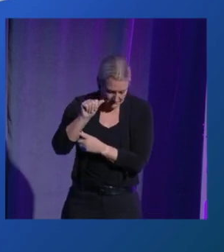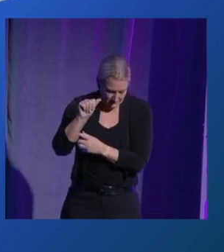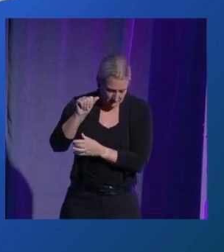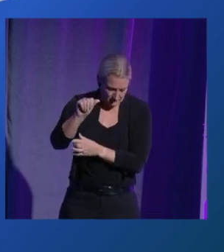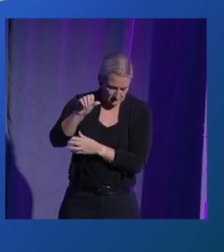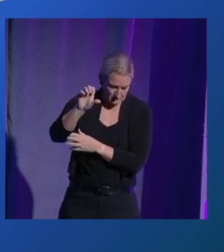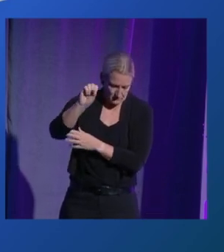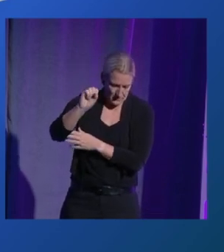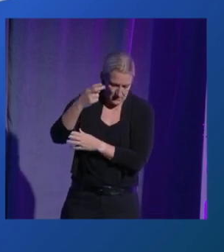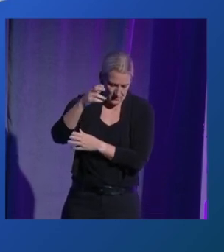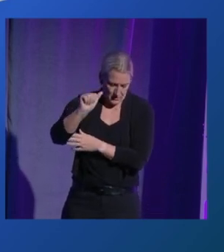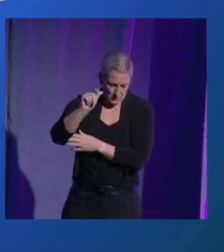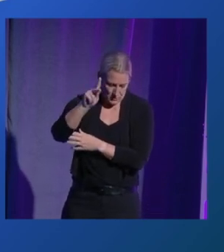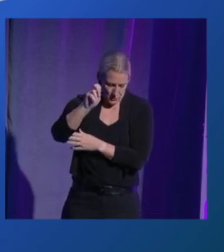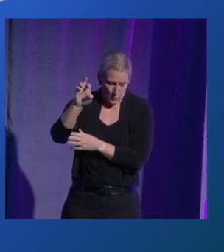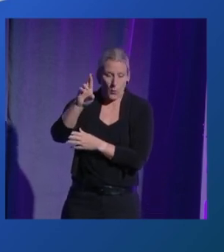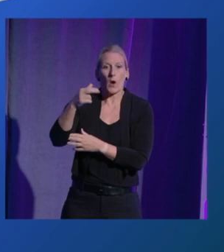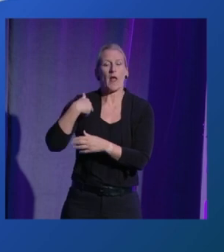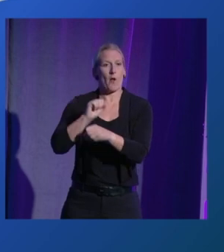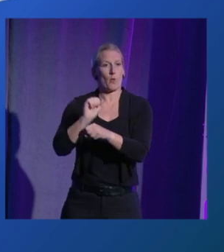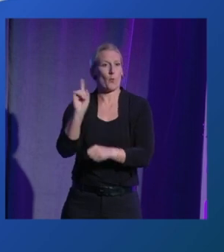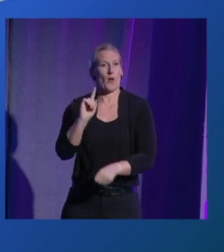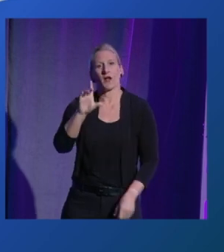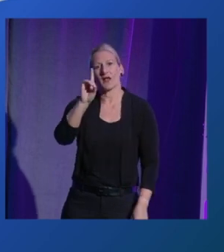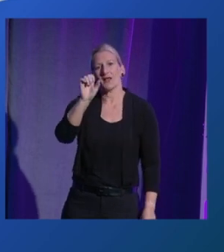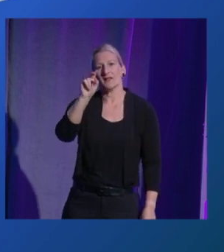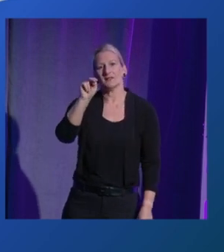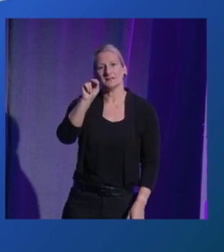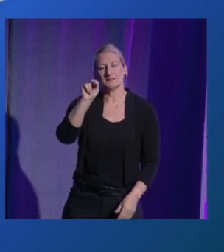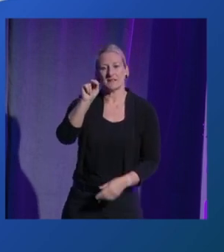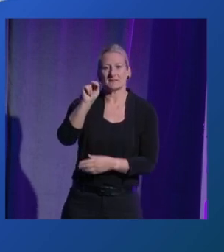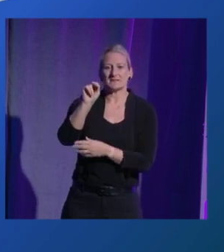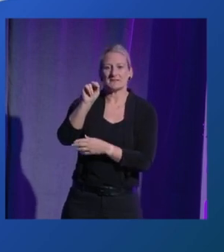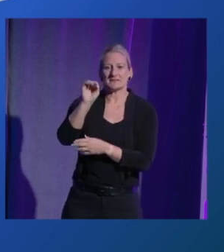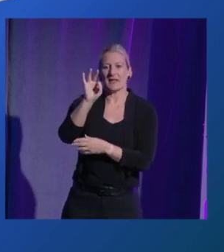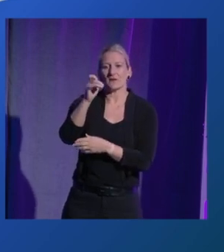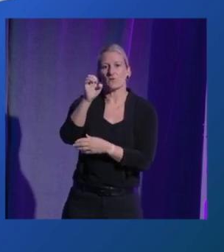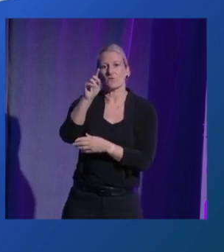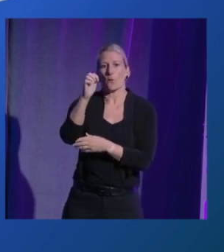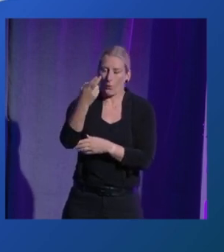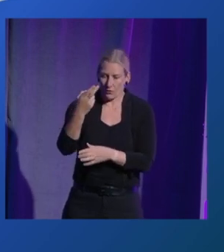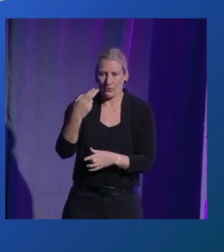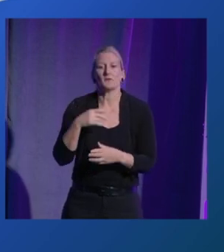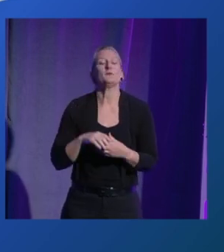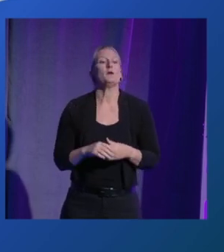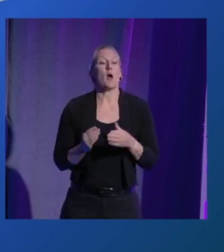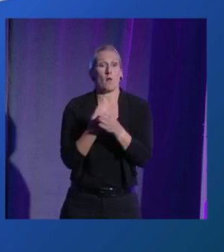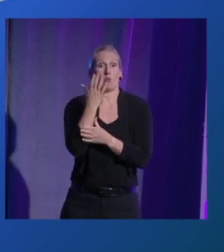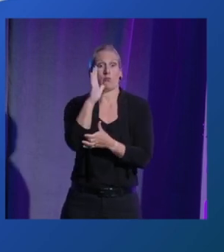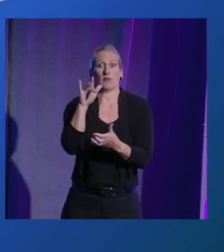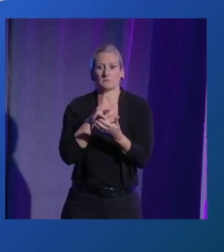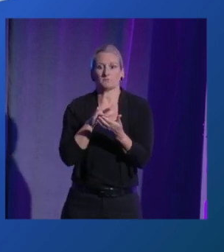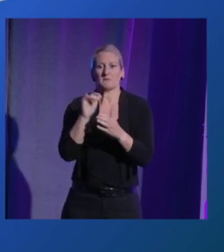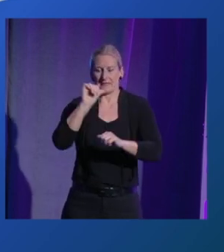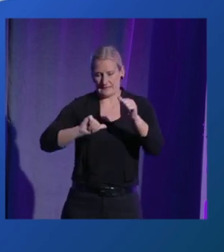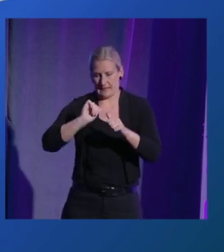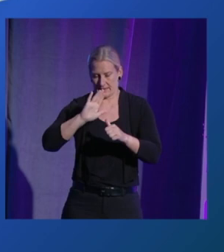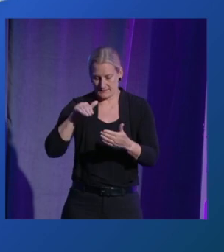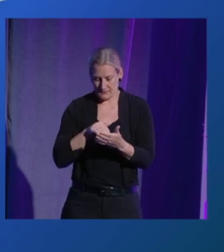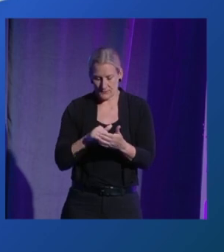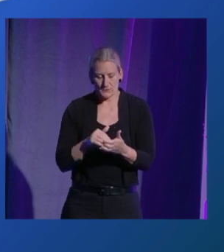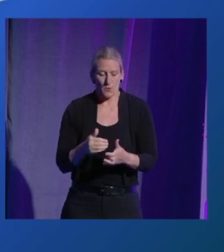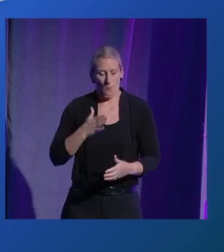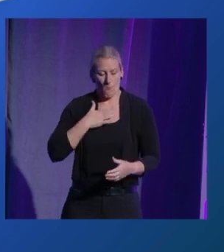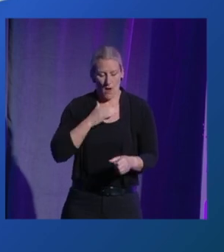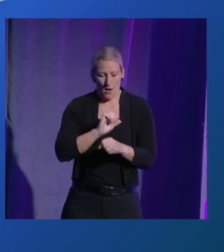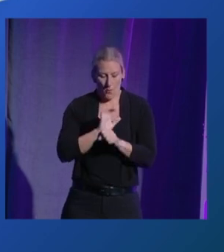plant Science Center and my research program focuses primarily on how do we leverage ECOT Tech uh you know